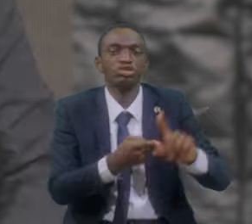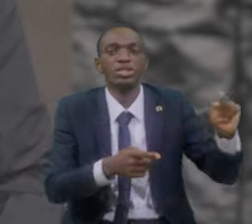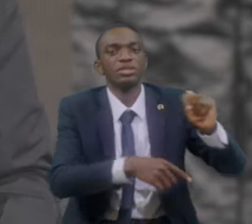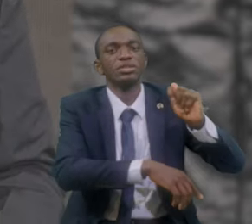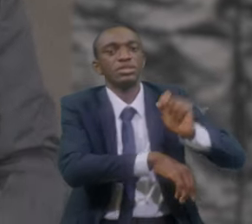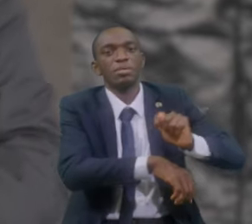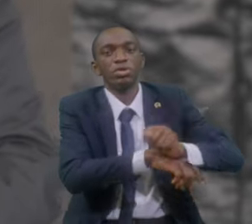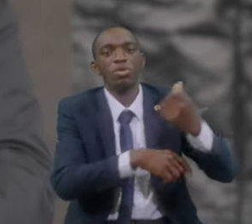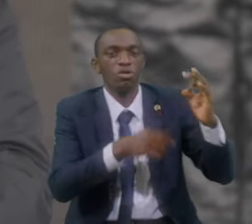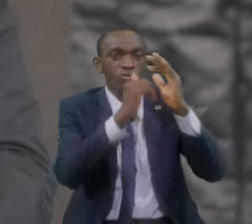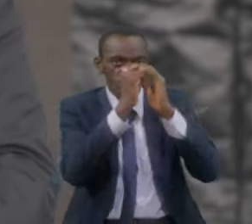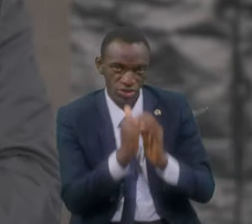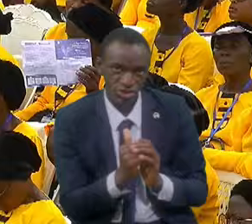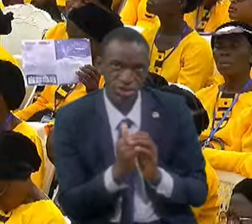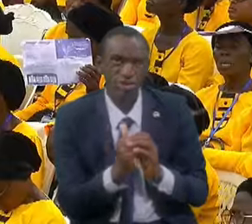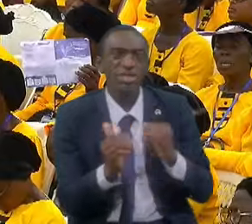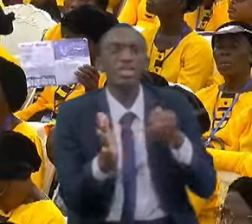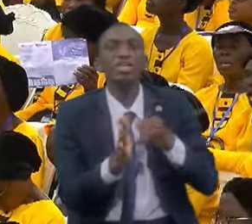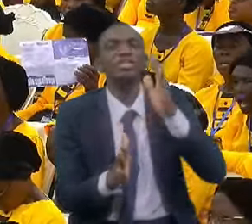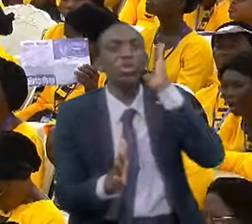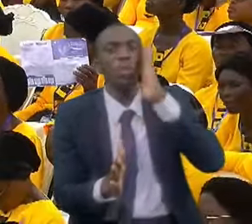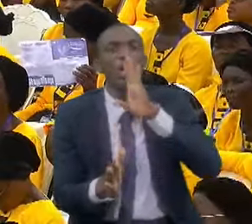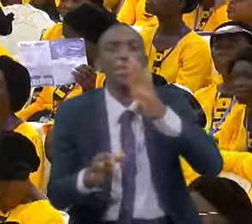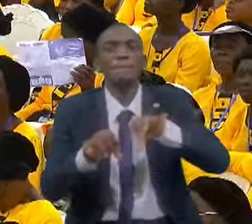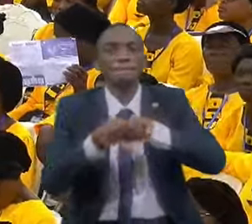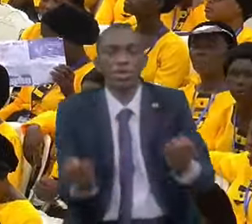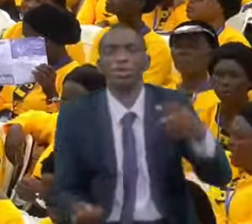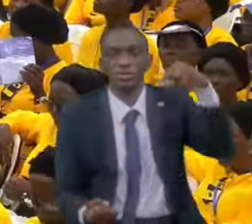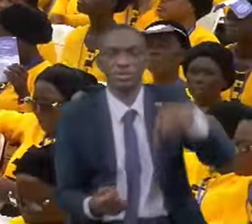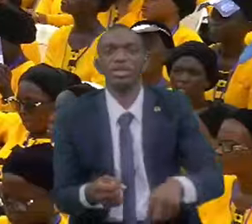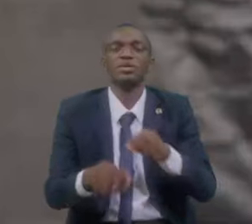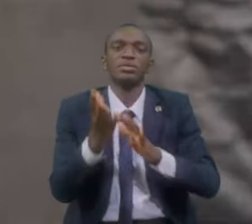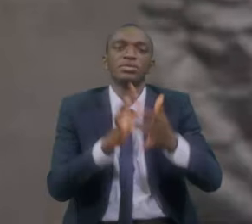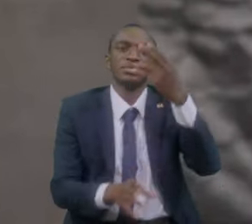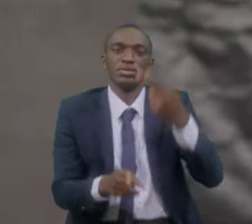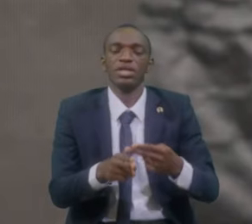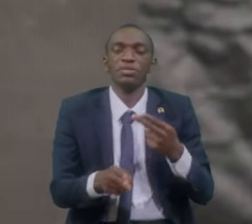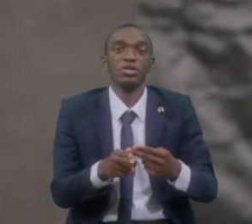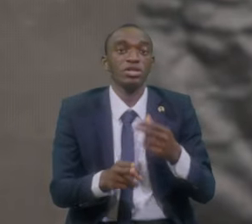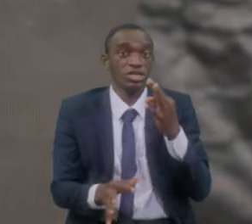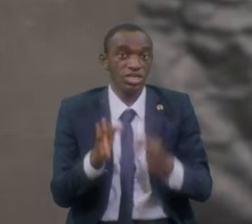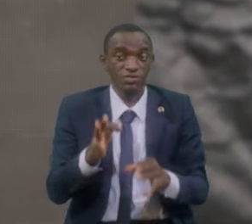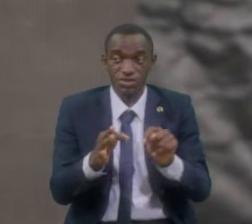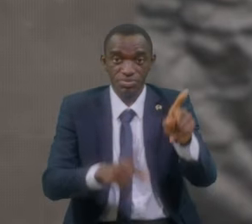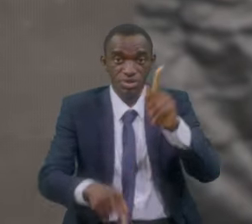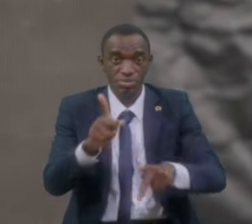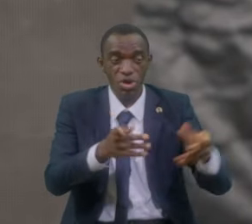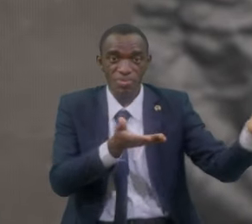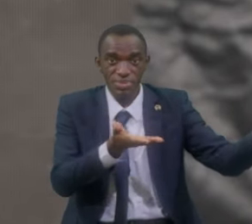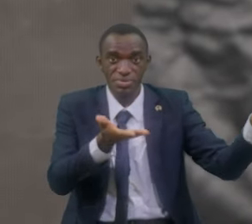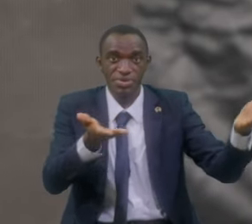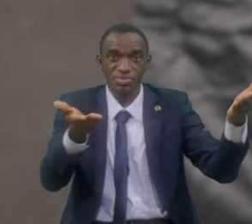will be broken down. And if the people who are bringing that